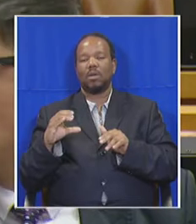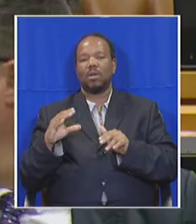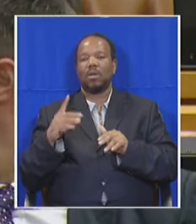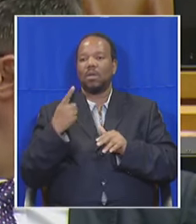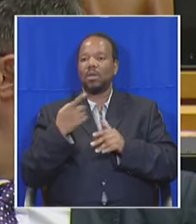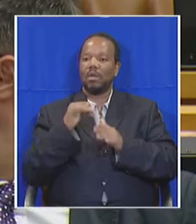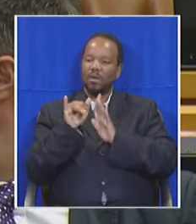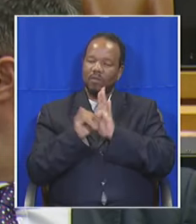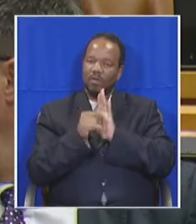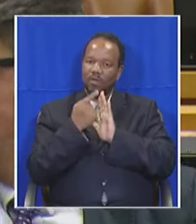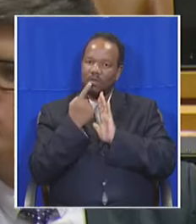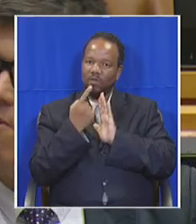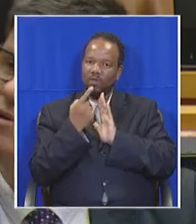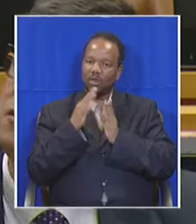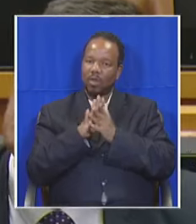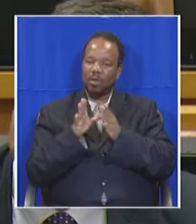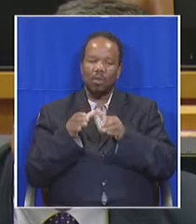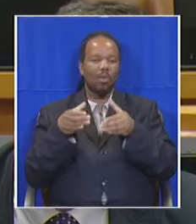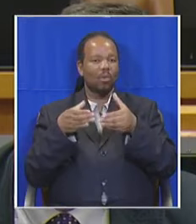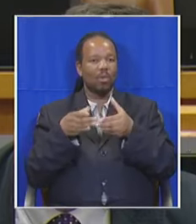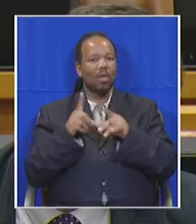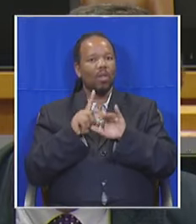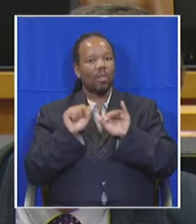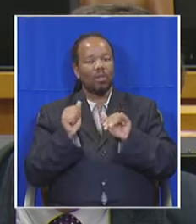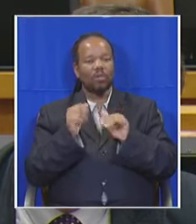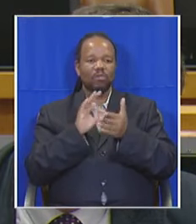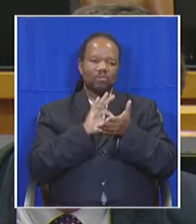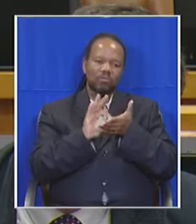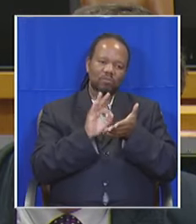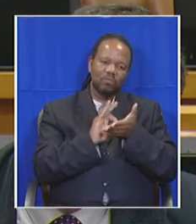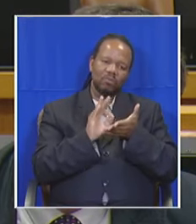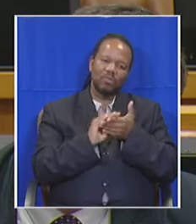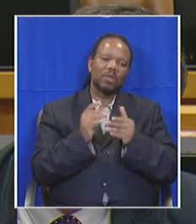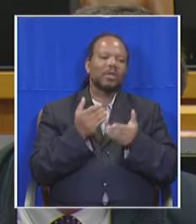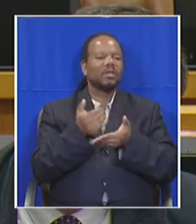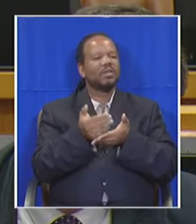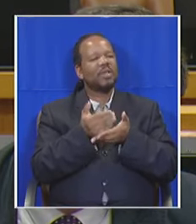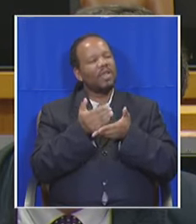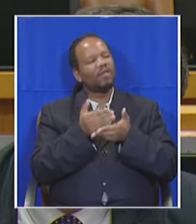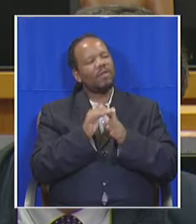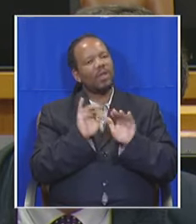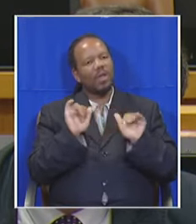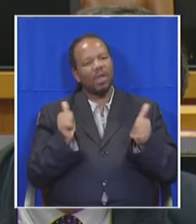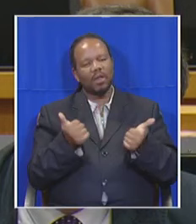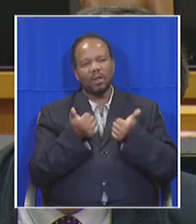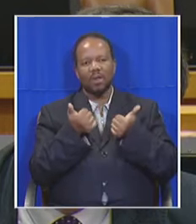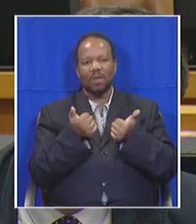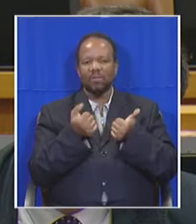and communities that contribute towards creating a greener and more sustainable